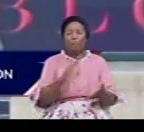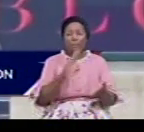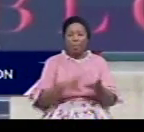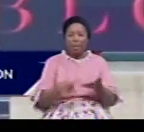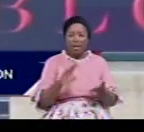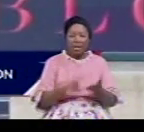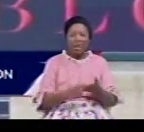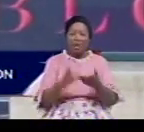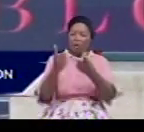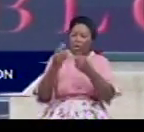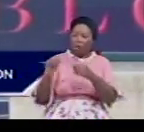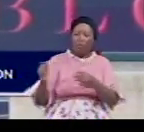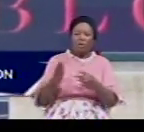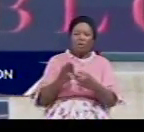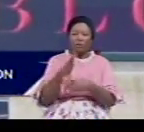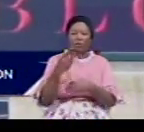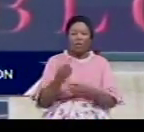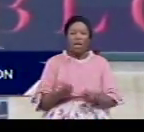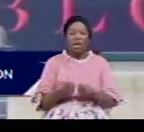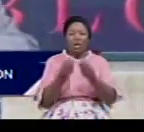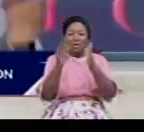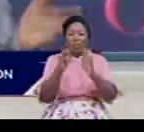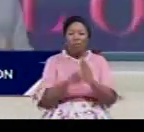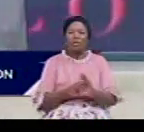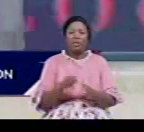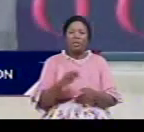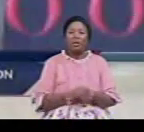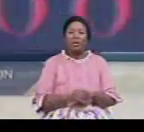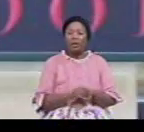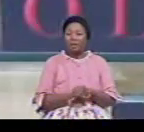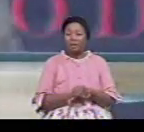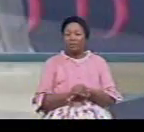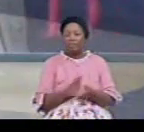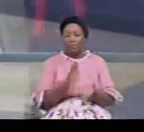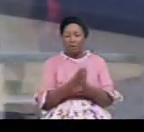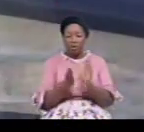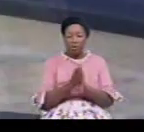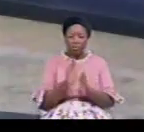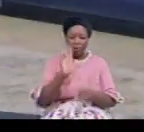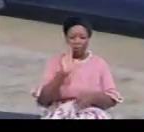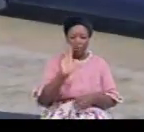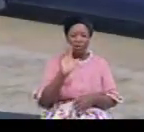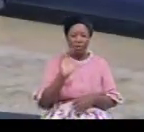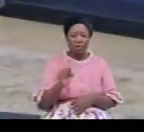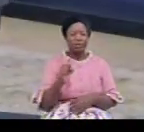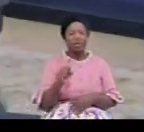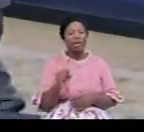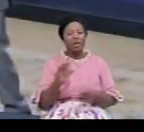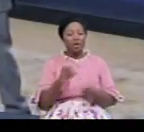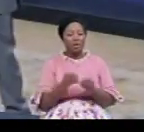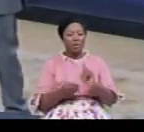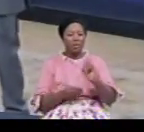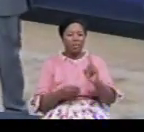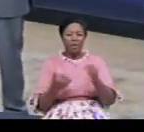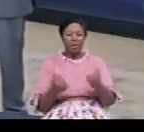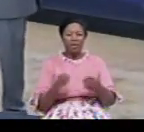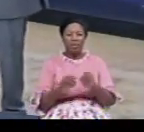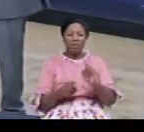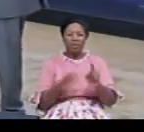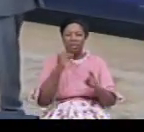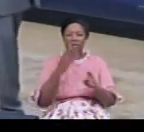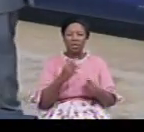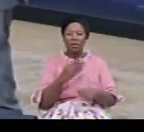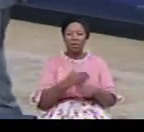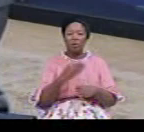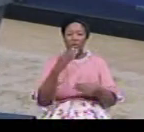coming through the atonement becomes yours. Look at number one. Number one is the complete